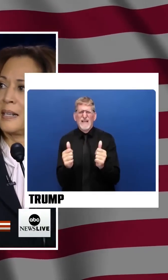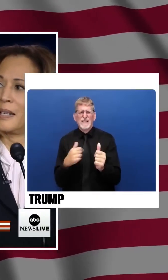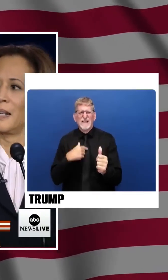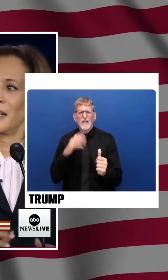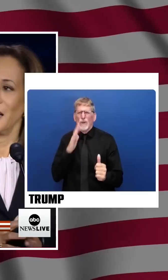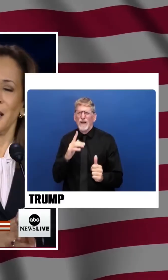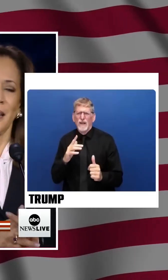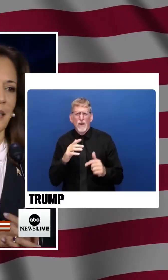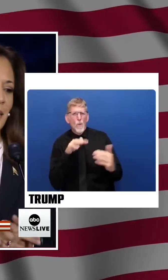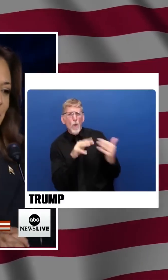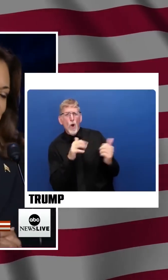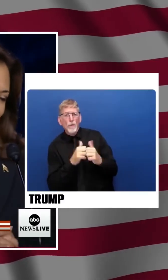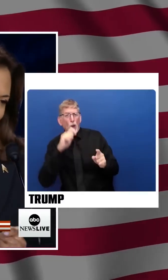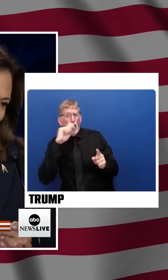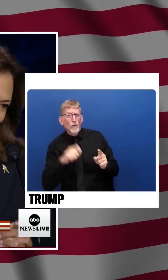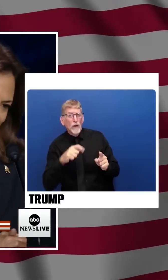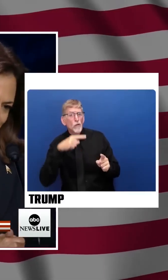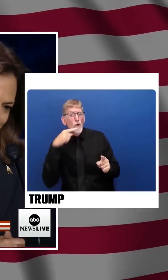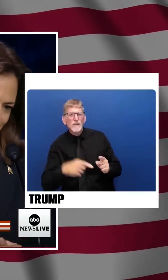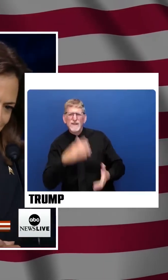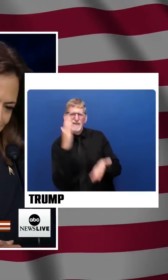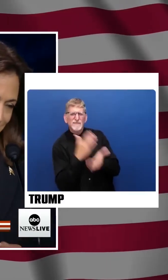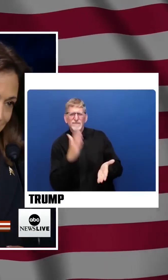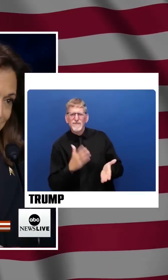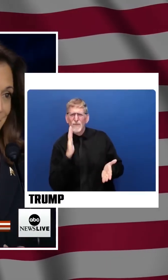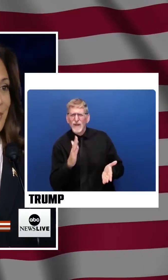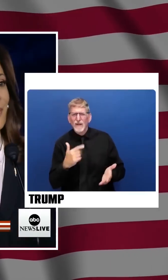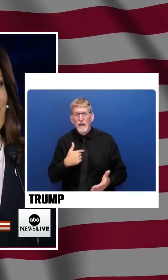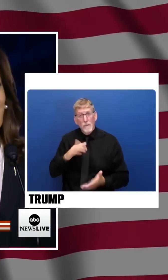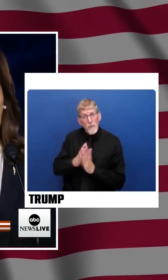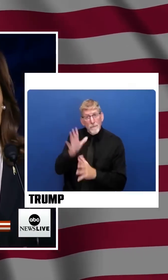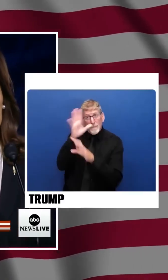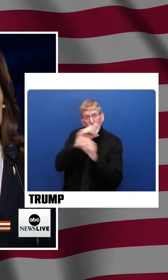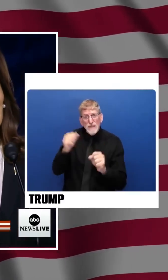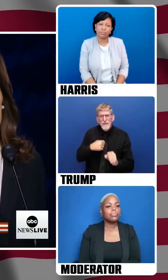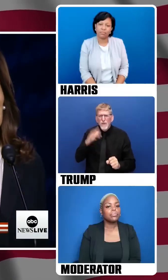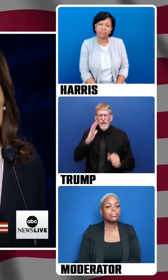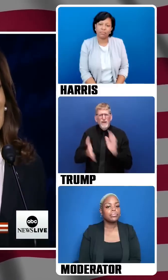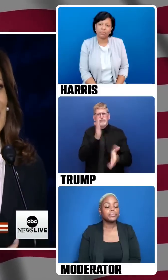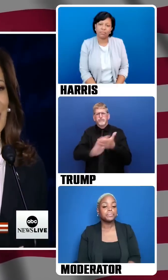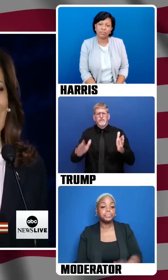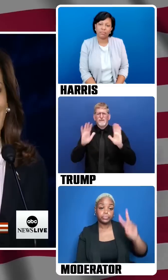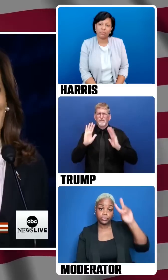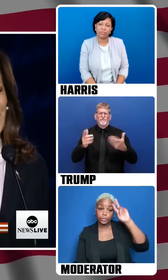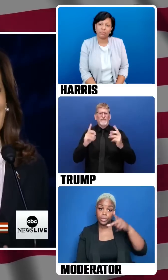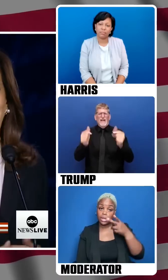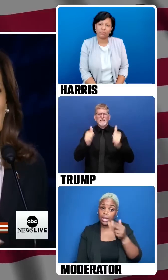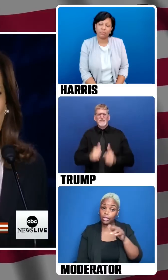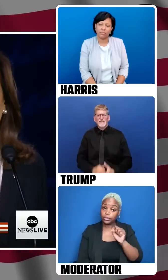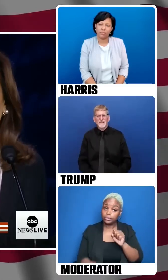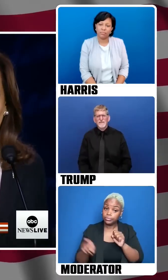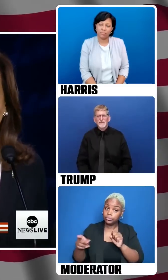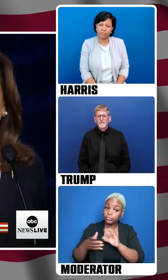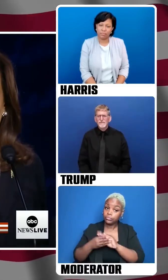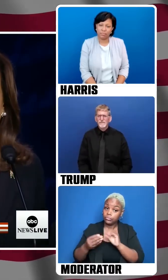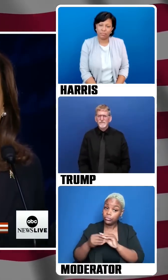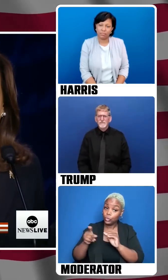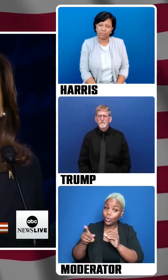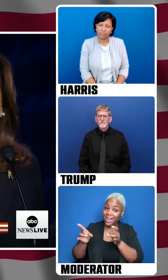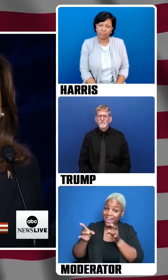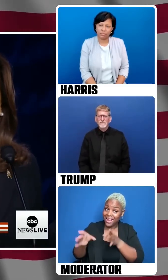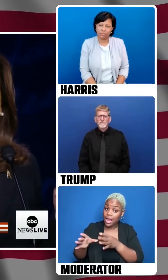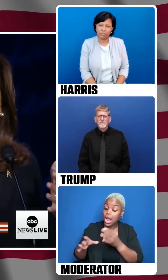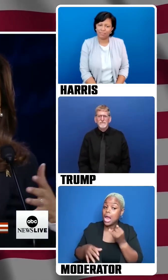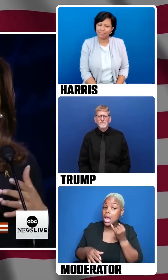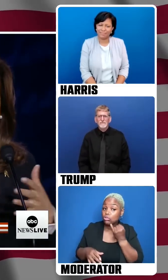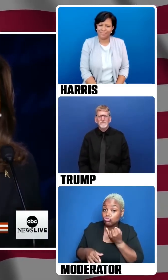it done before even becoming president. Vice President Harris, he says you hate Israel. That's absolutely not true.